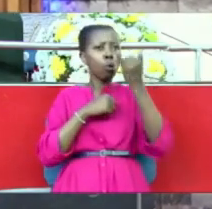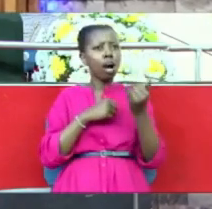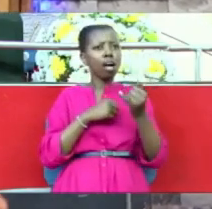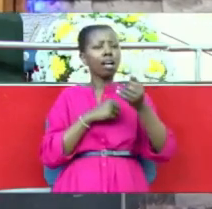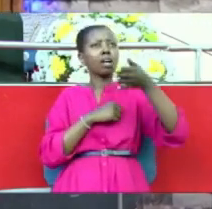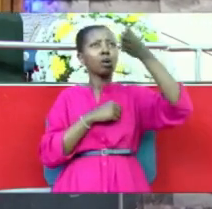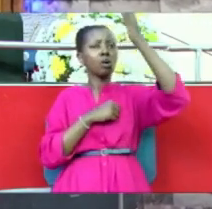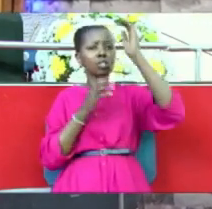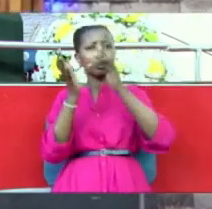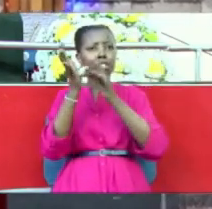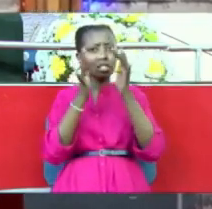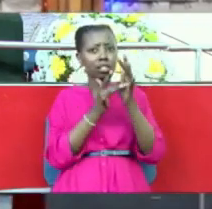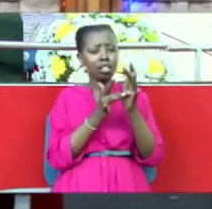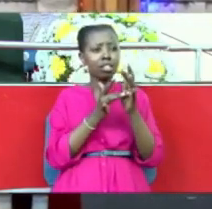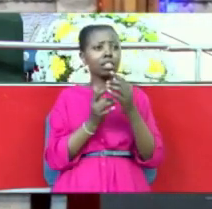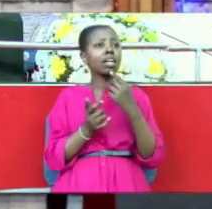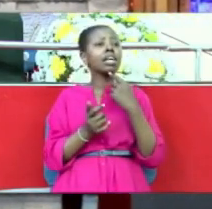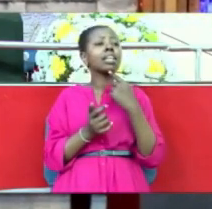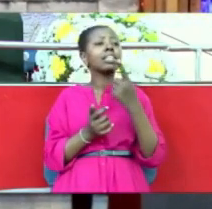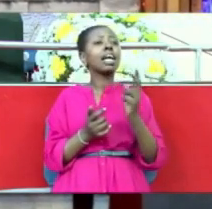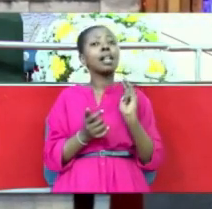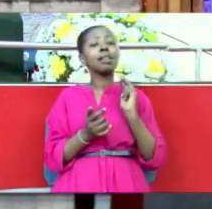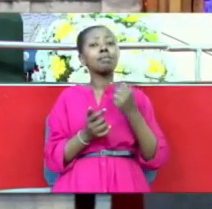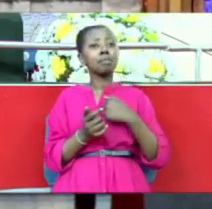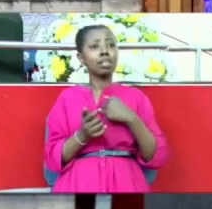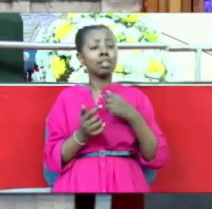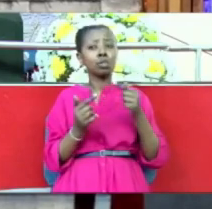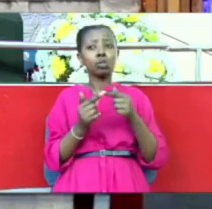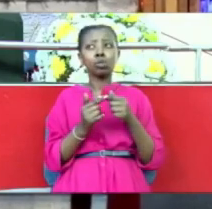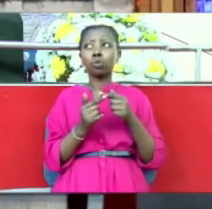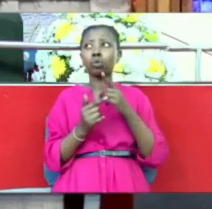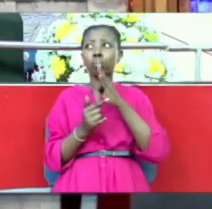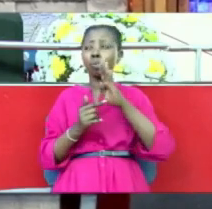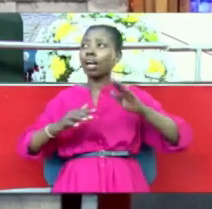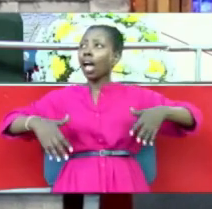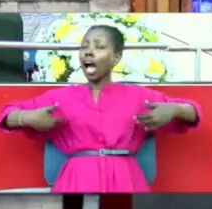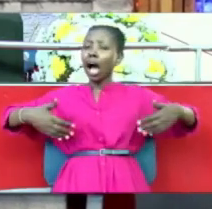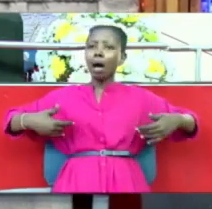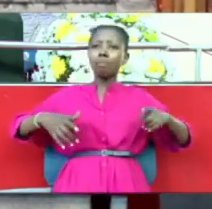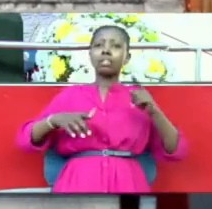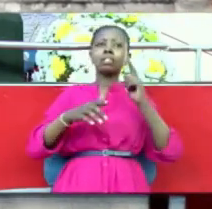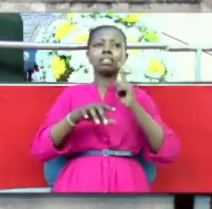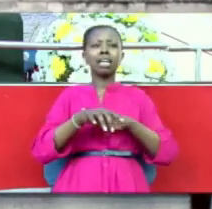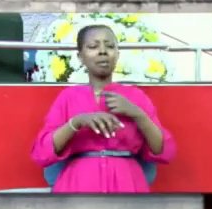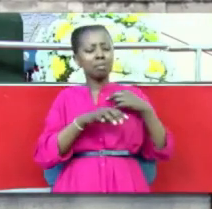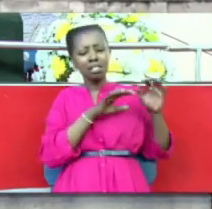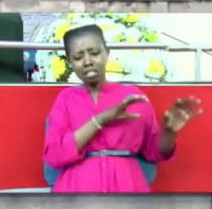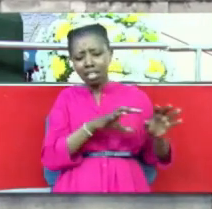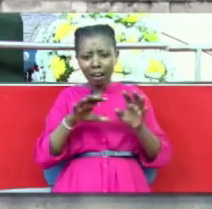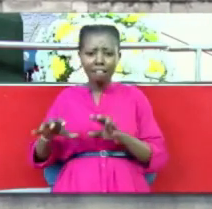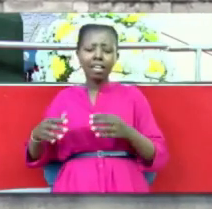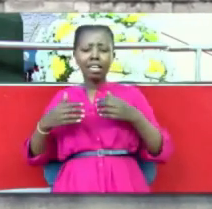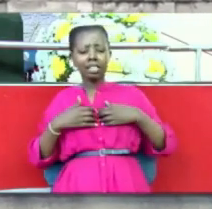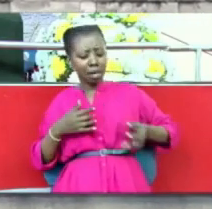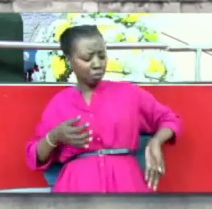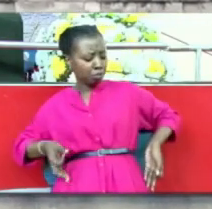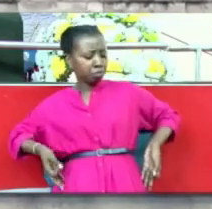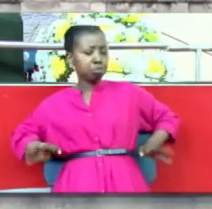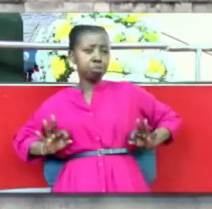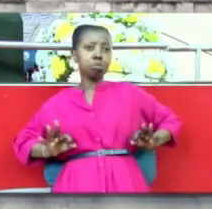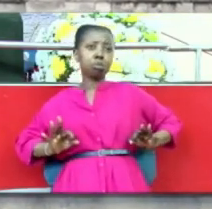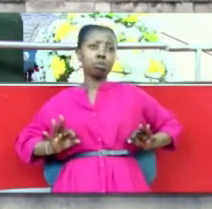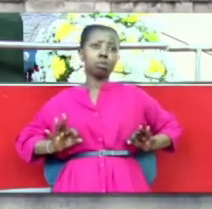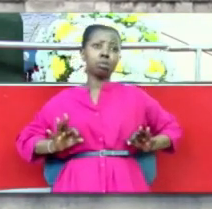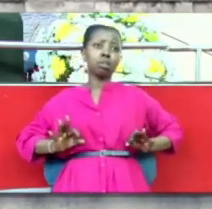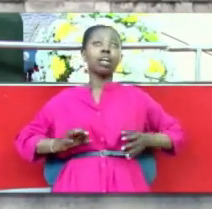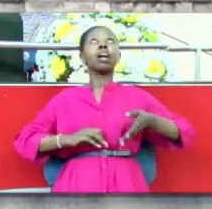Yesu ananiambia nimfurahi. Hata wakati nimeteseka. Wakati mfuko hauna hela. Ananiambia